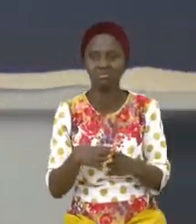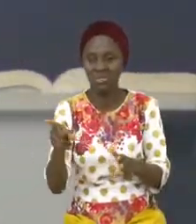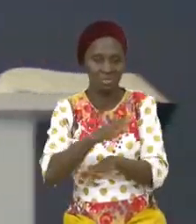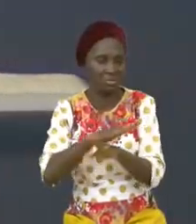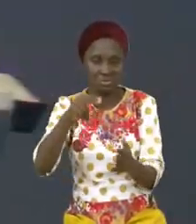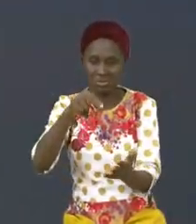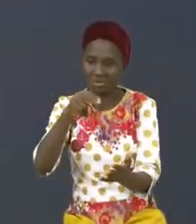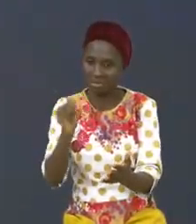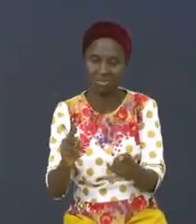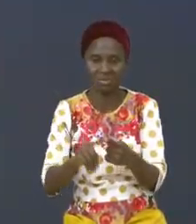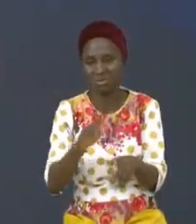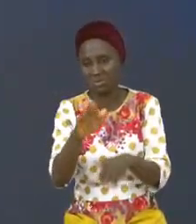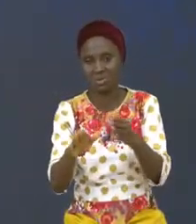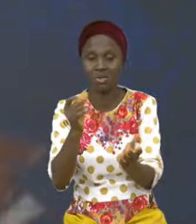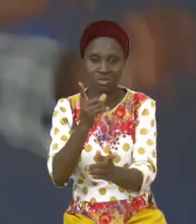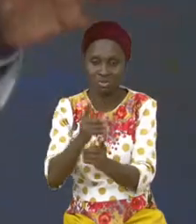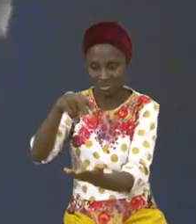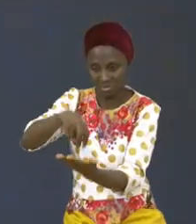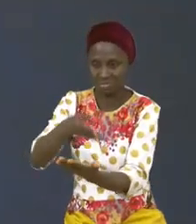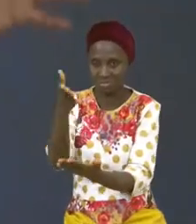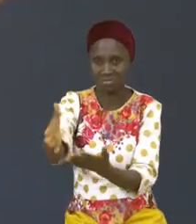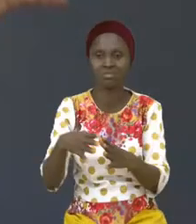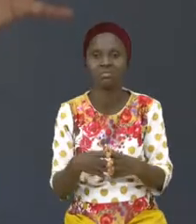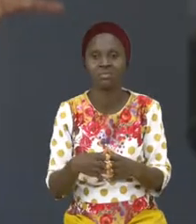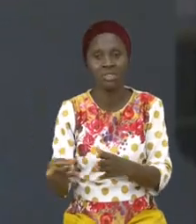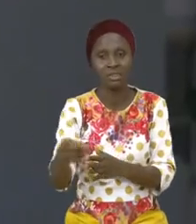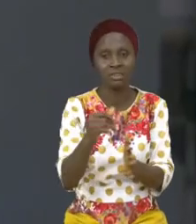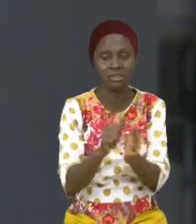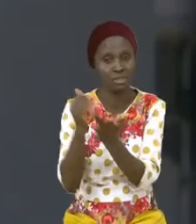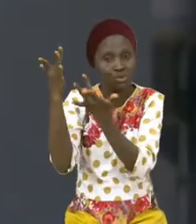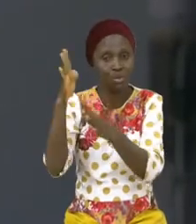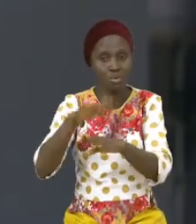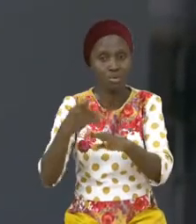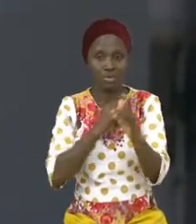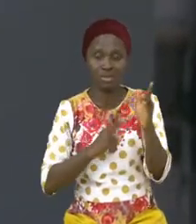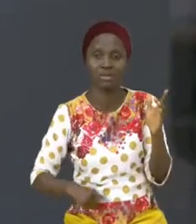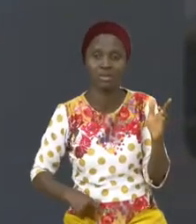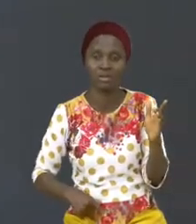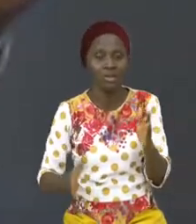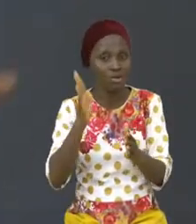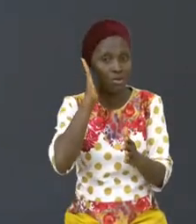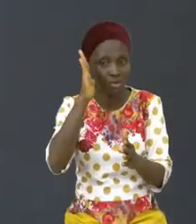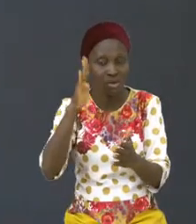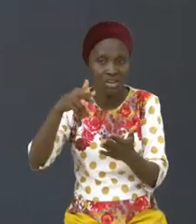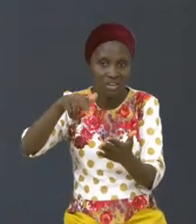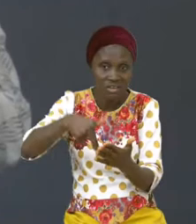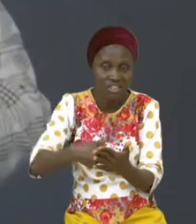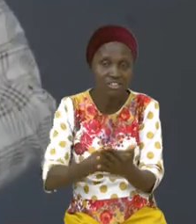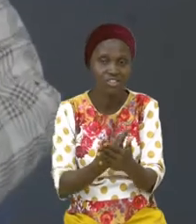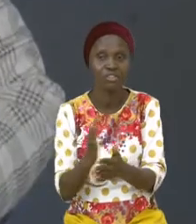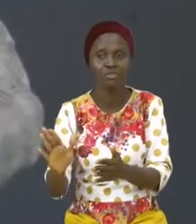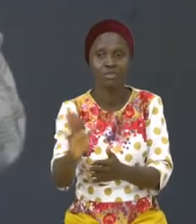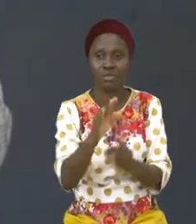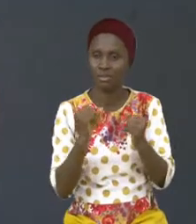walk just kneel down take that wage upon the lord shall renew their strength